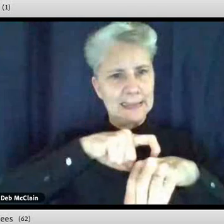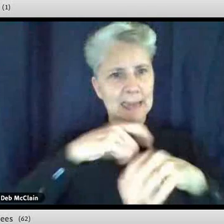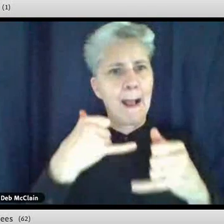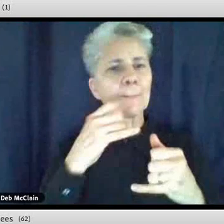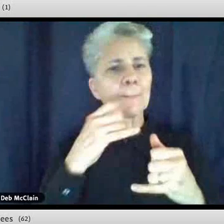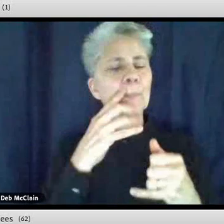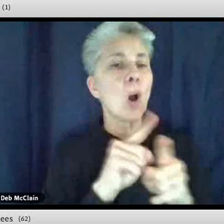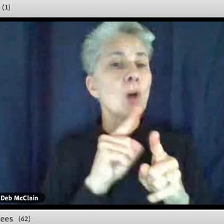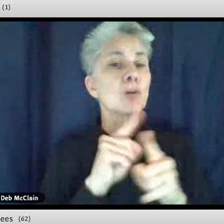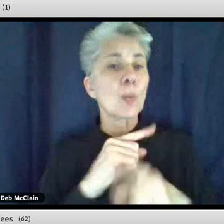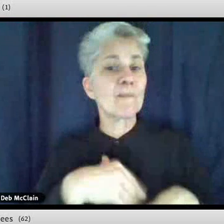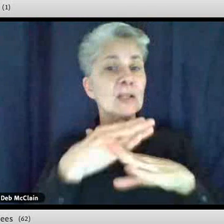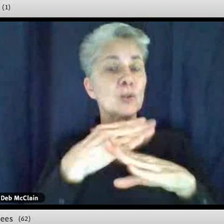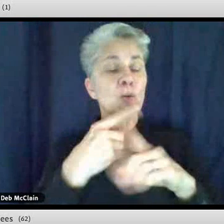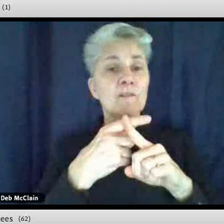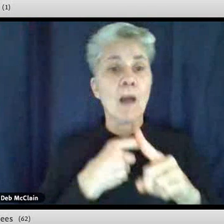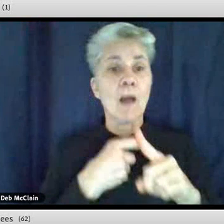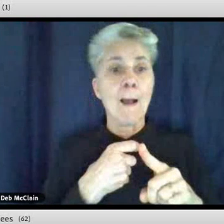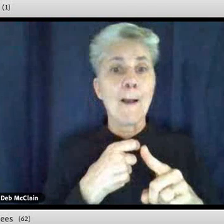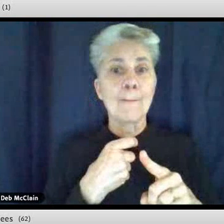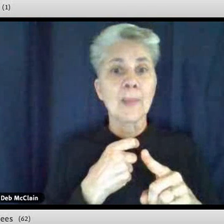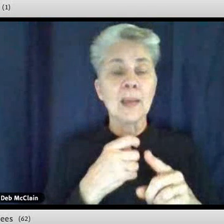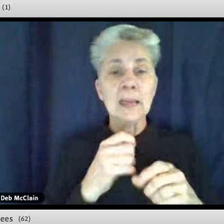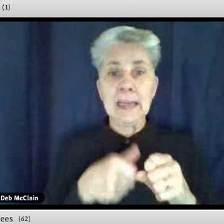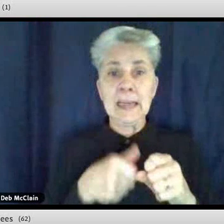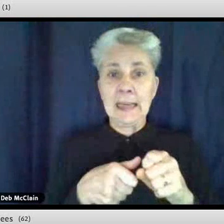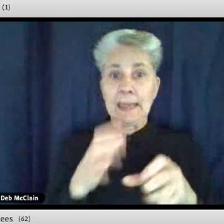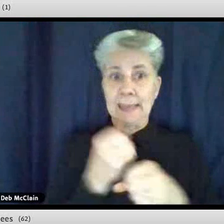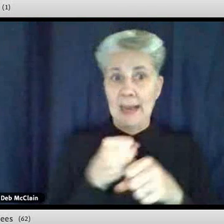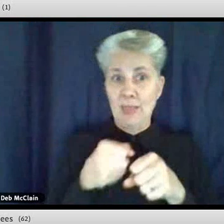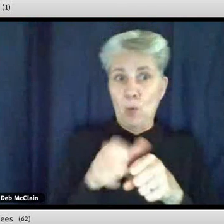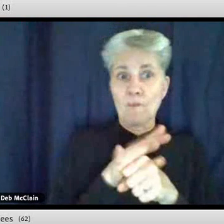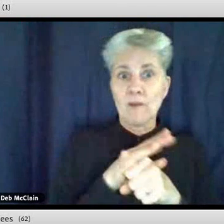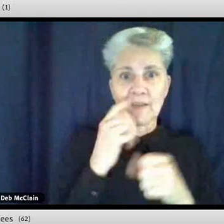your healthiest life that you can during these times, because that's